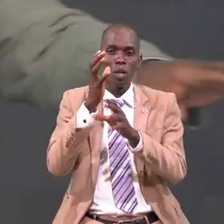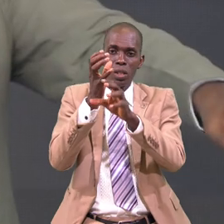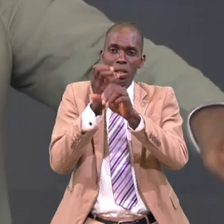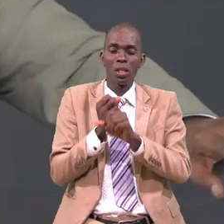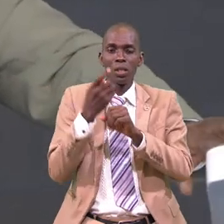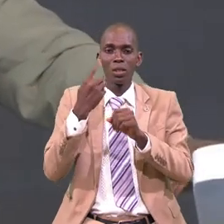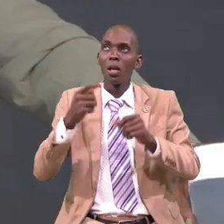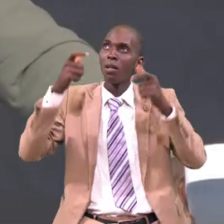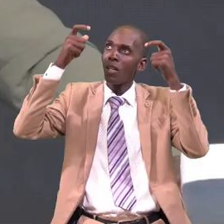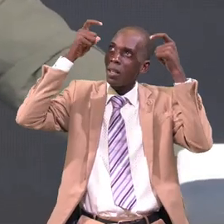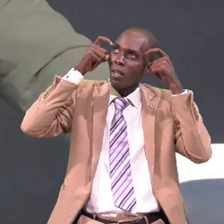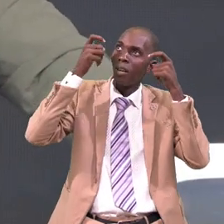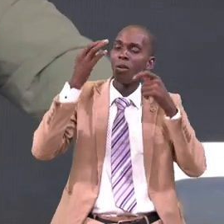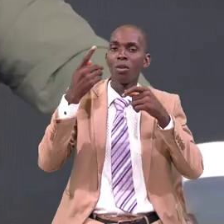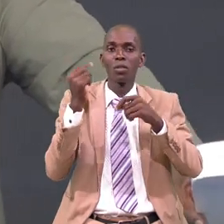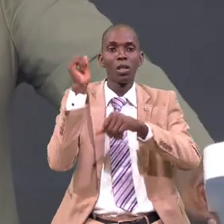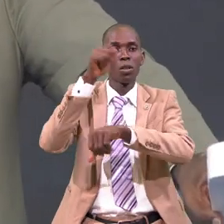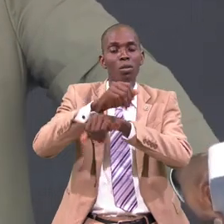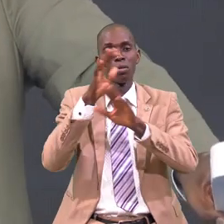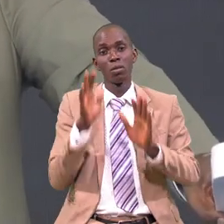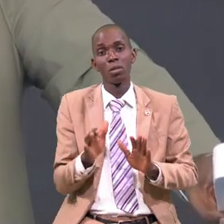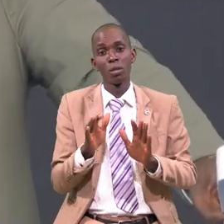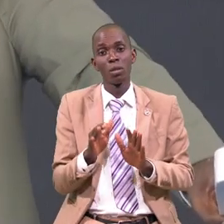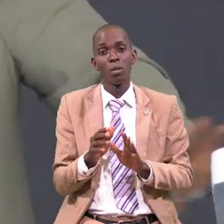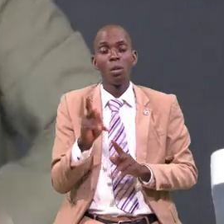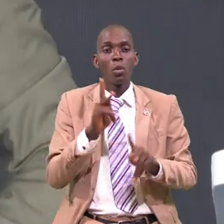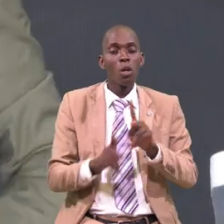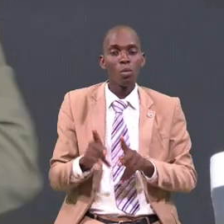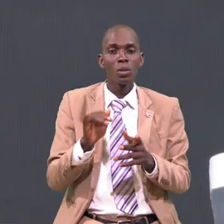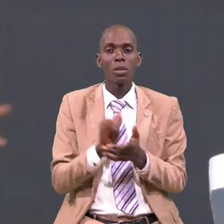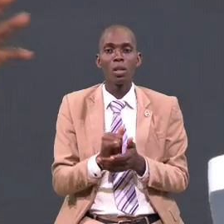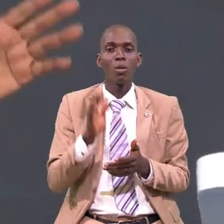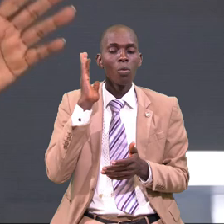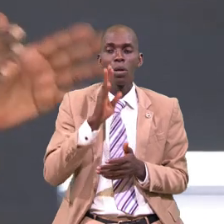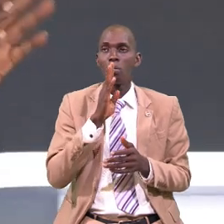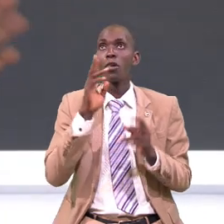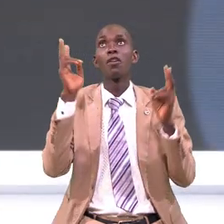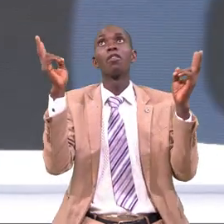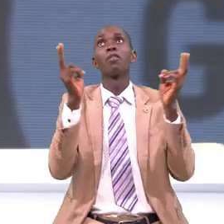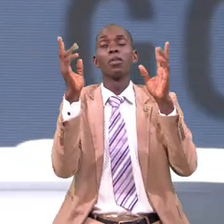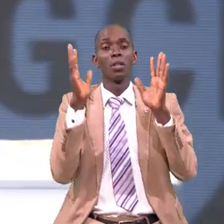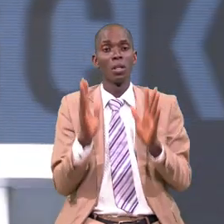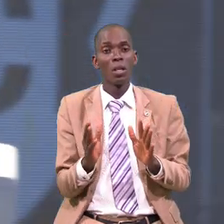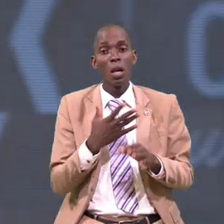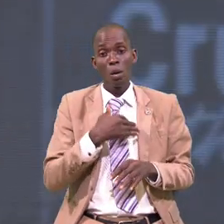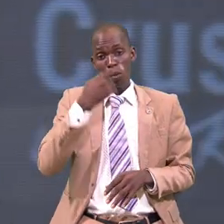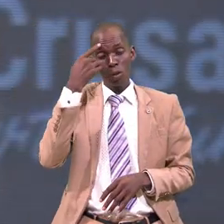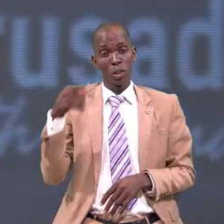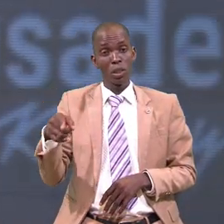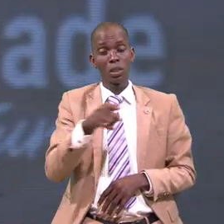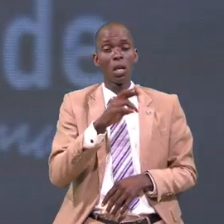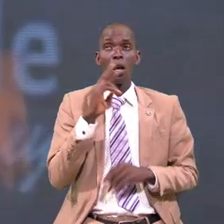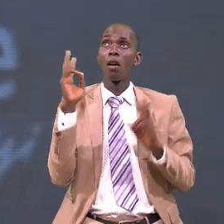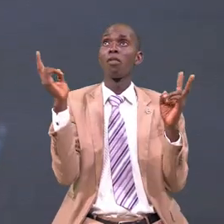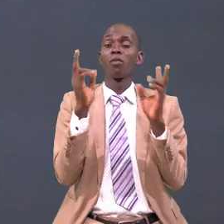conqueror. The people will be triumphant. And because they are triumphant, that's